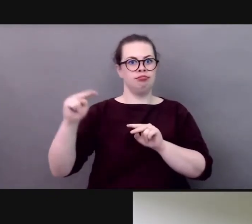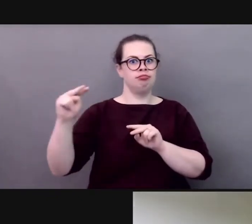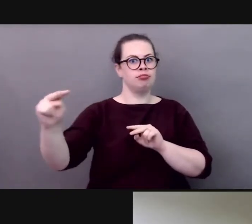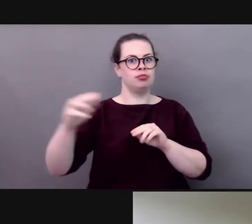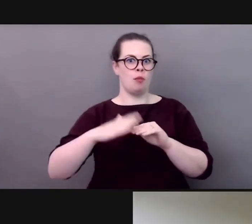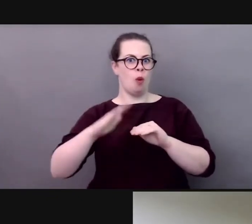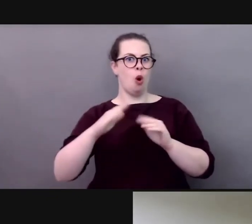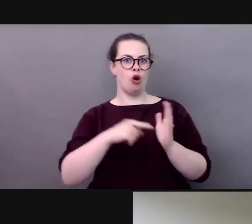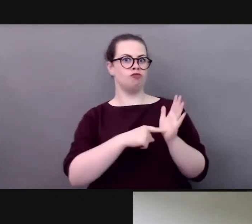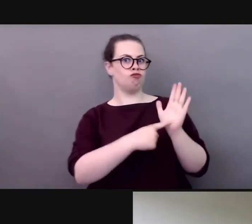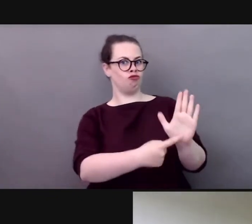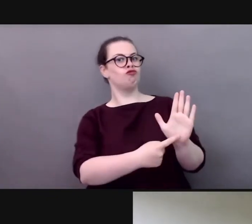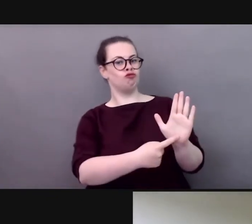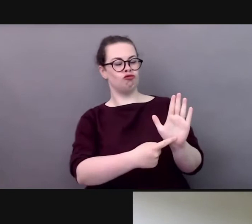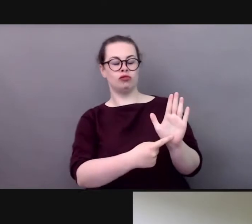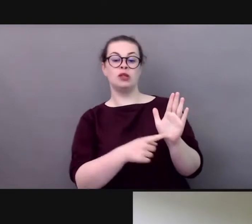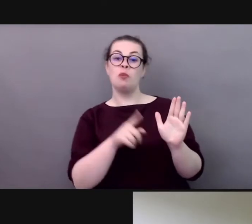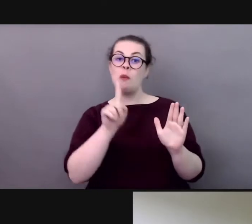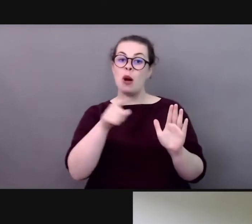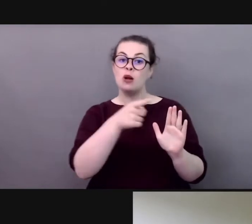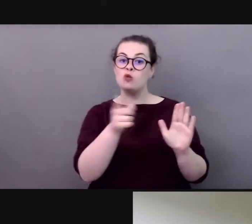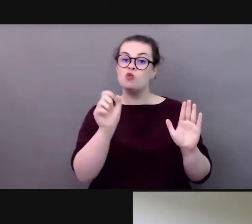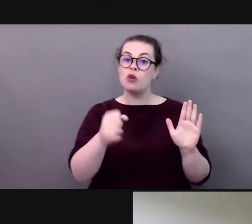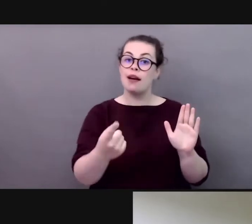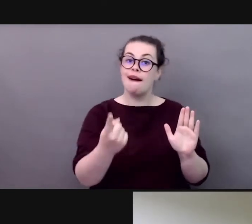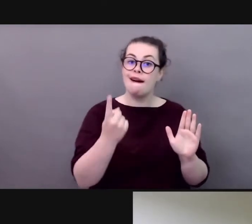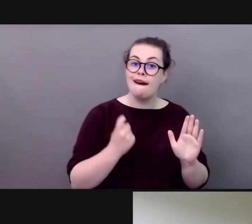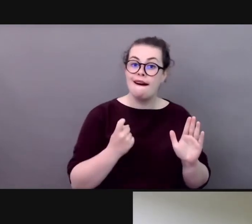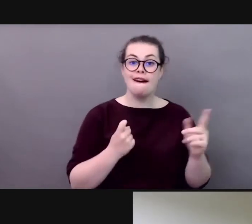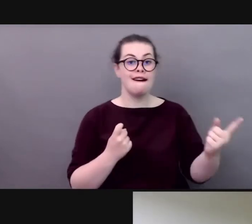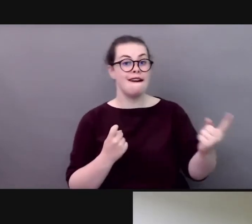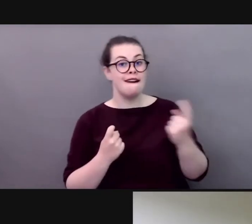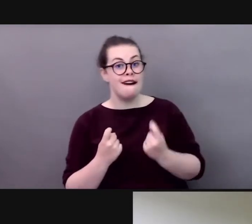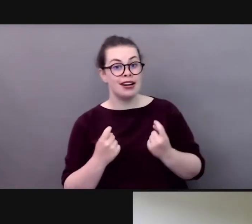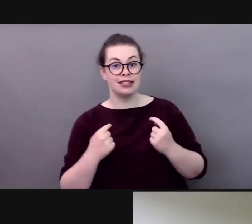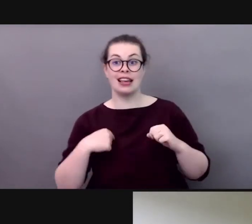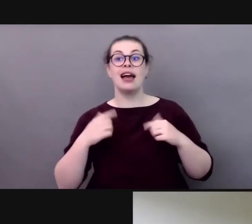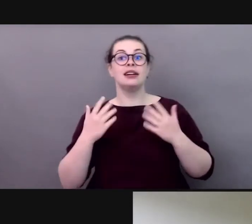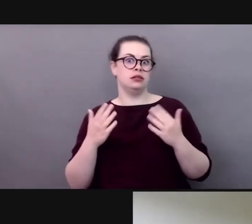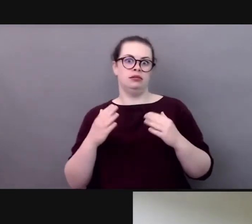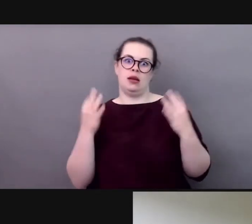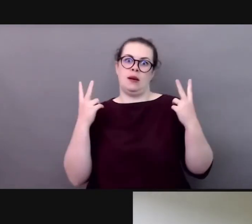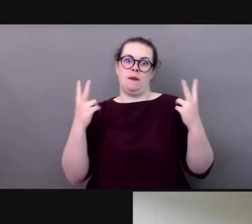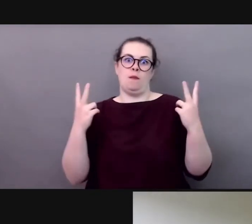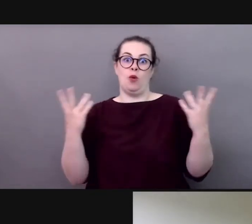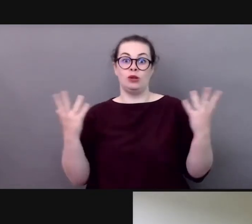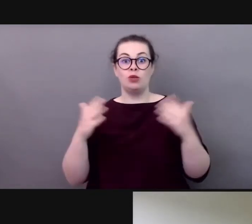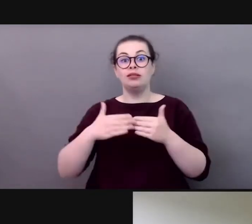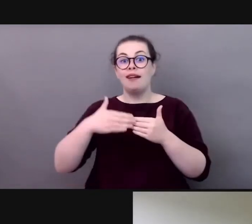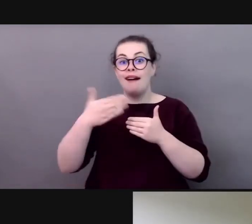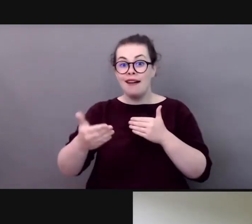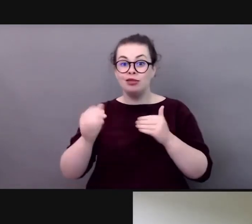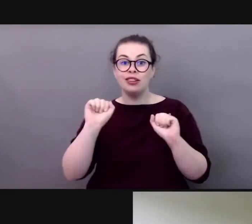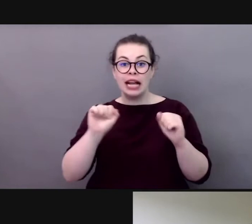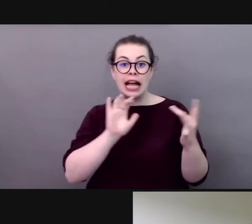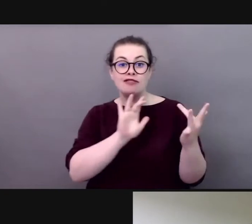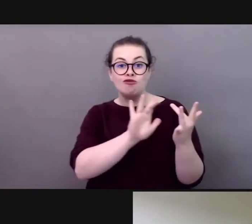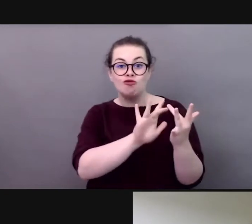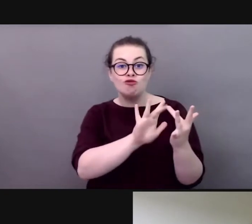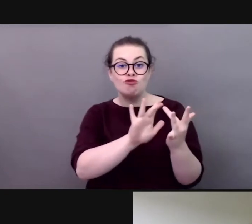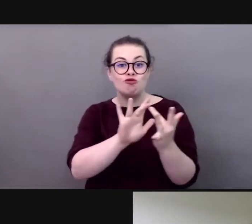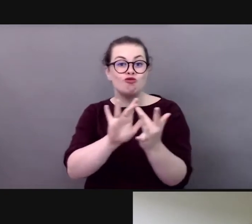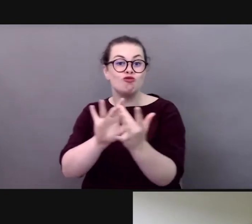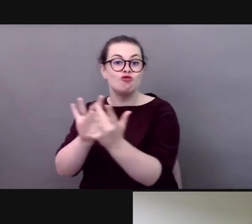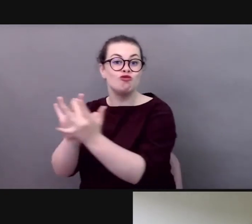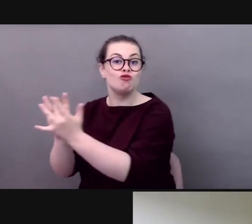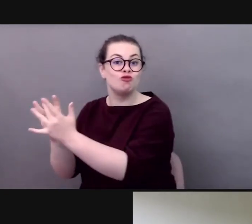ask questions, and most importantly, we can be in touch later on if you want to, if you are interested in our work